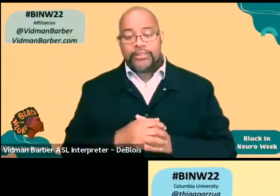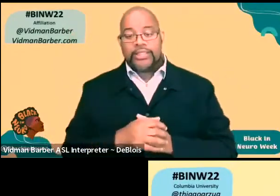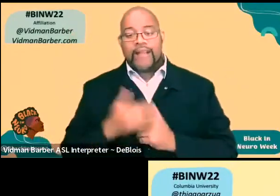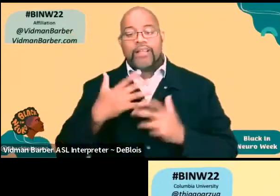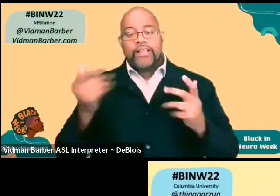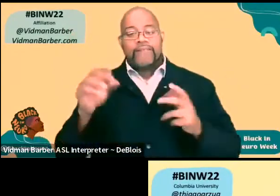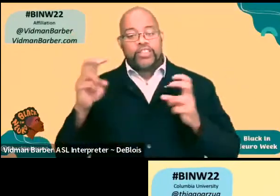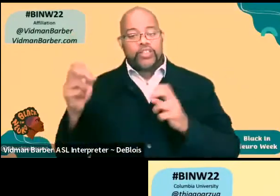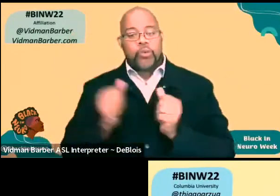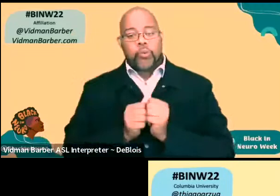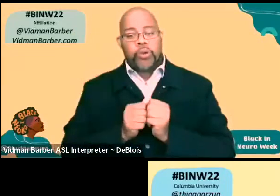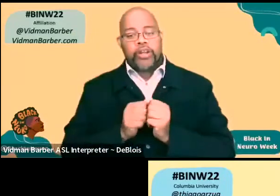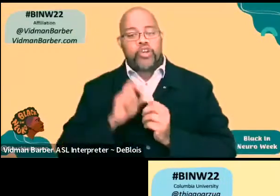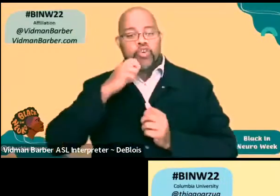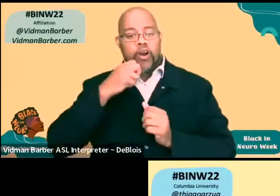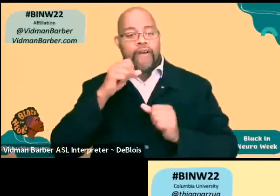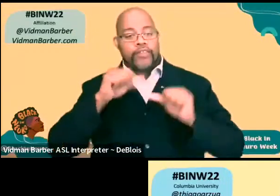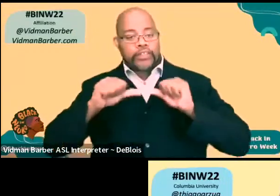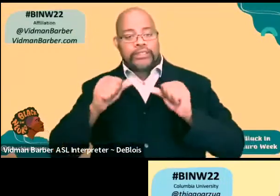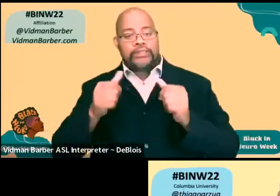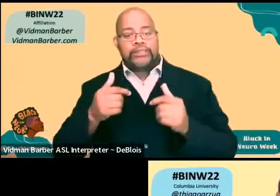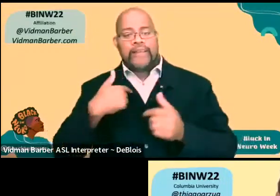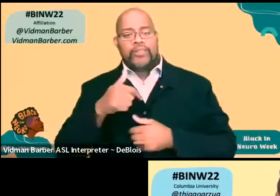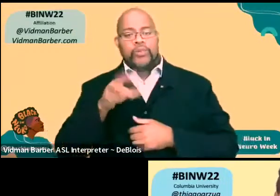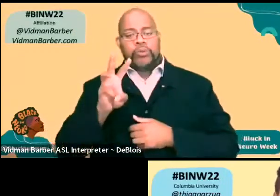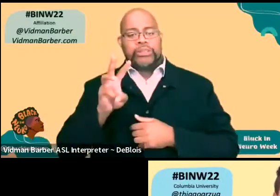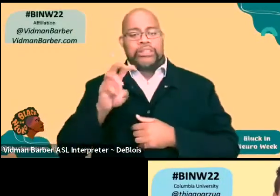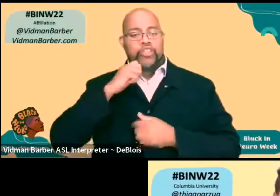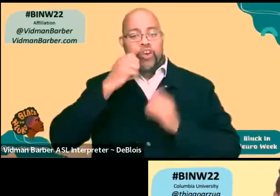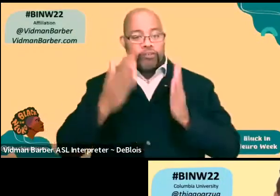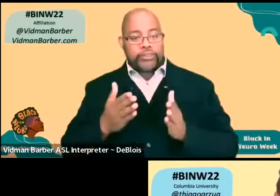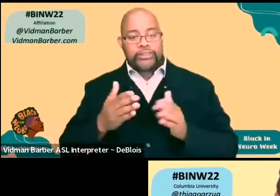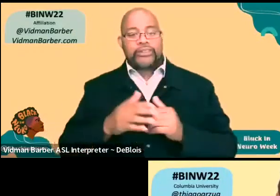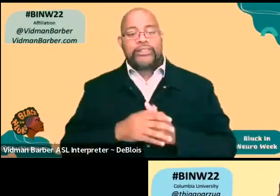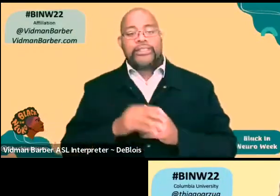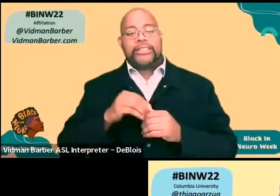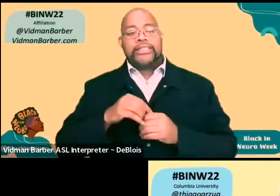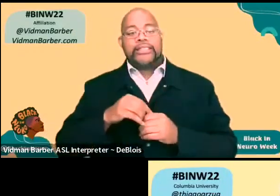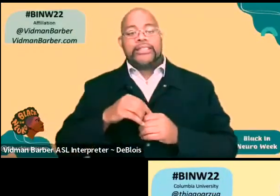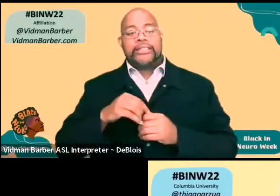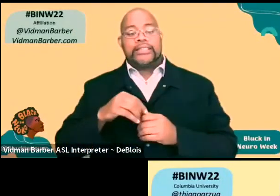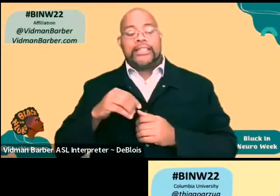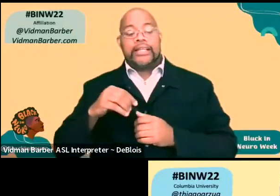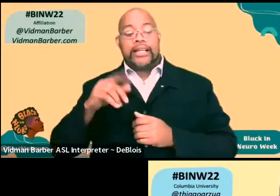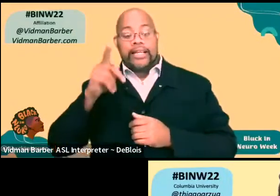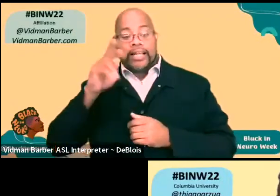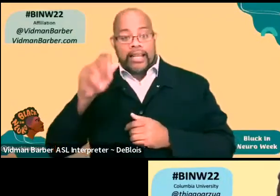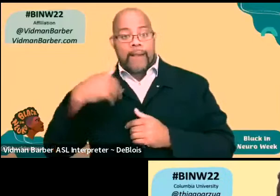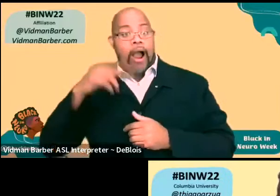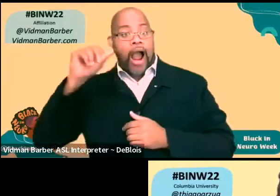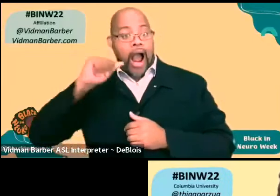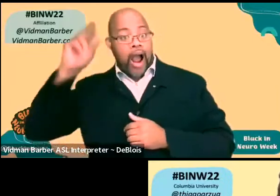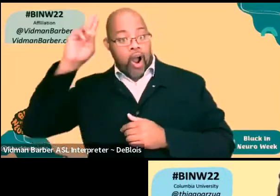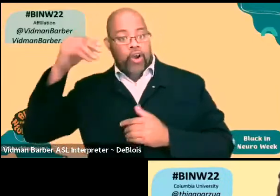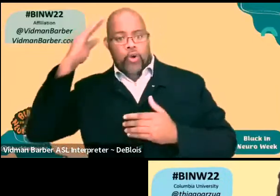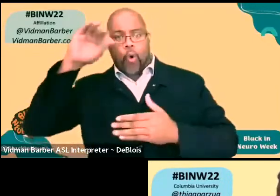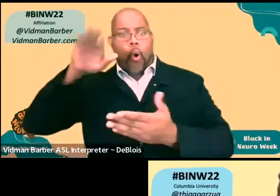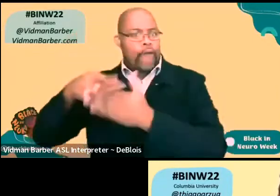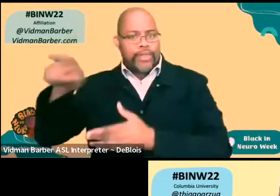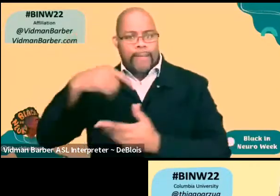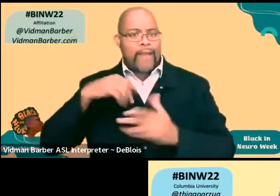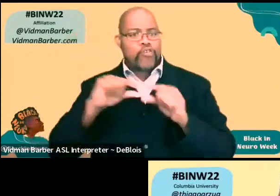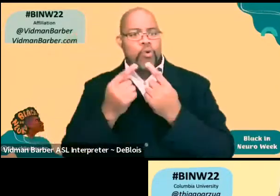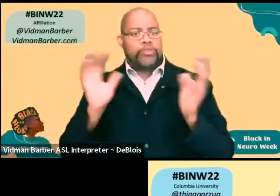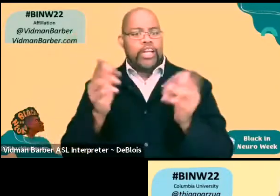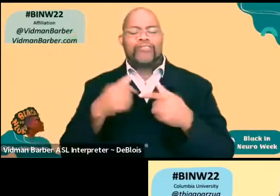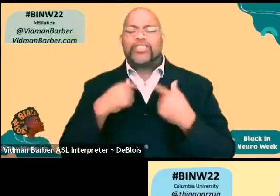lot of issues with the neurology system there. There's 26 neurologists in Kenya. My aunt and uncle know all of them. They have a group chat. It's a